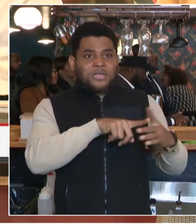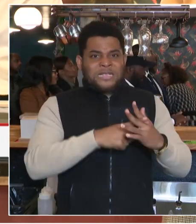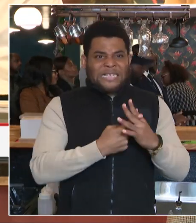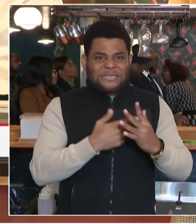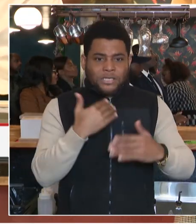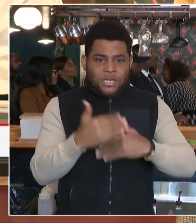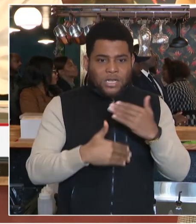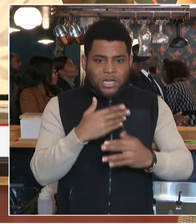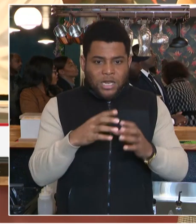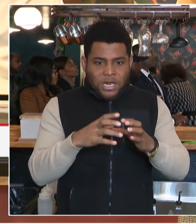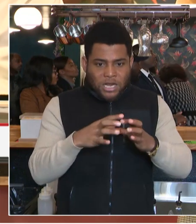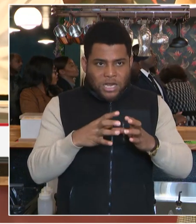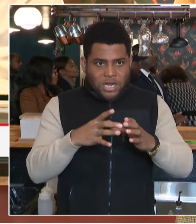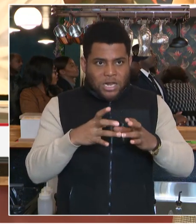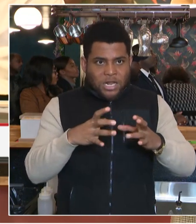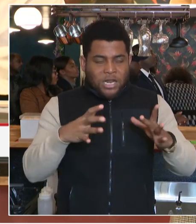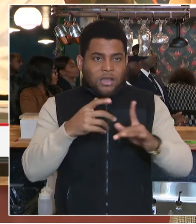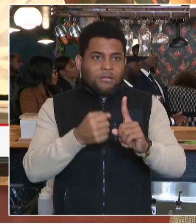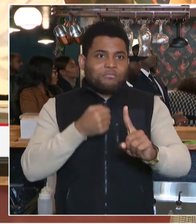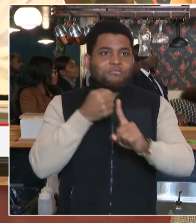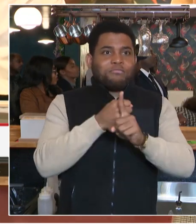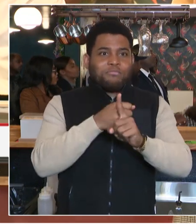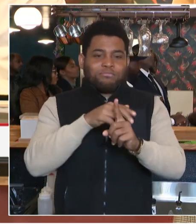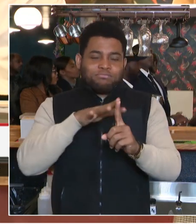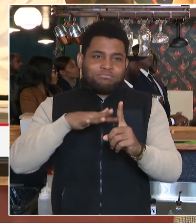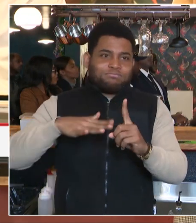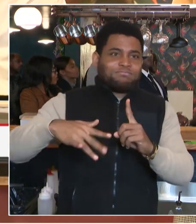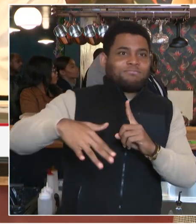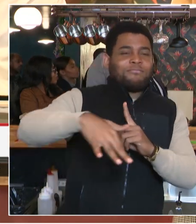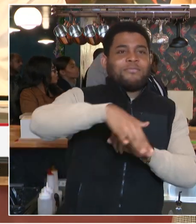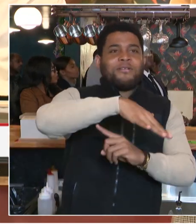ecosystem. That is why it's important. Please visit us